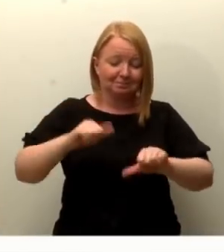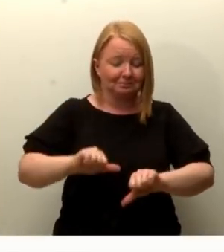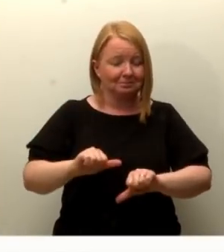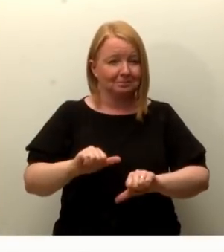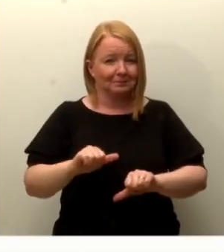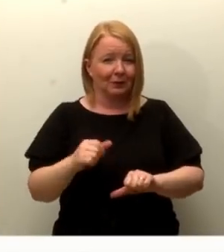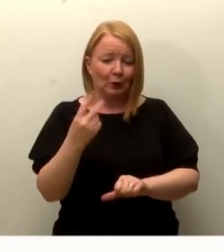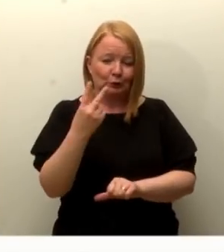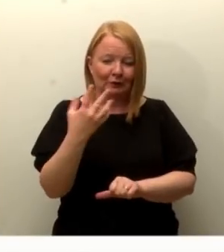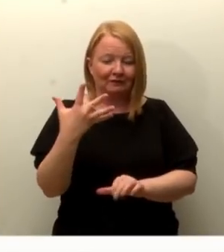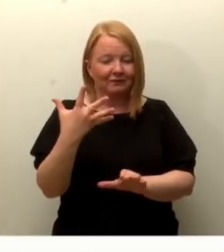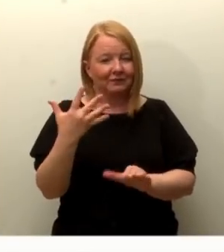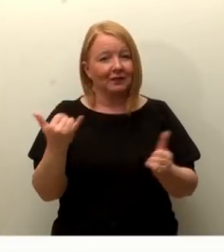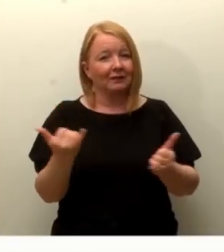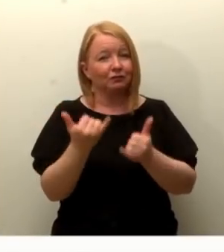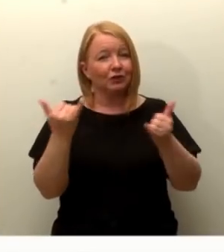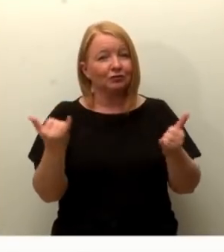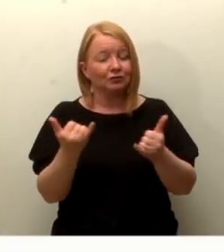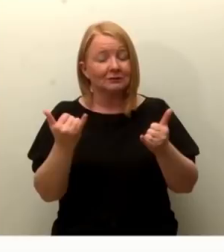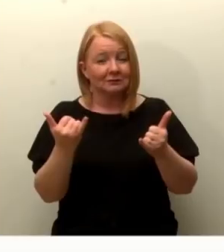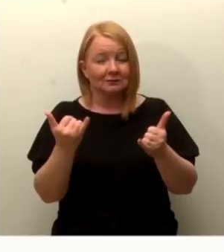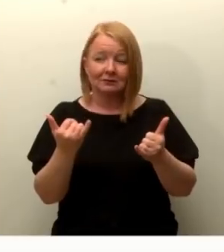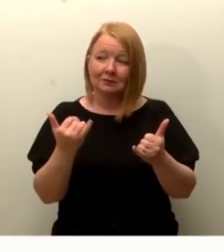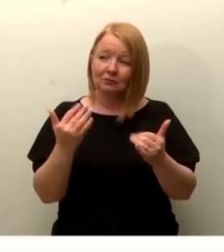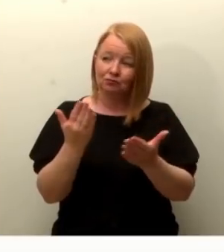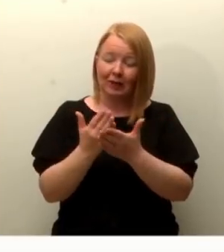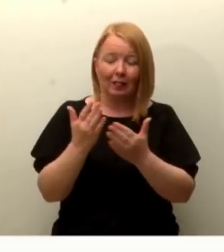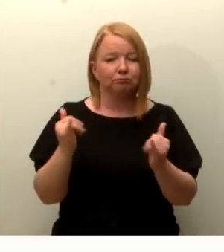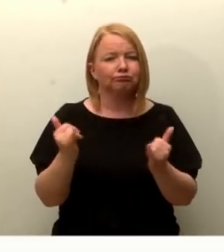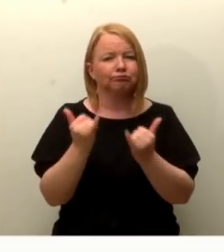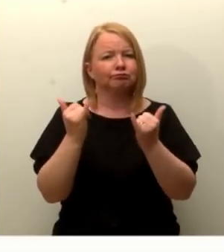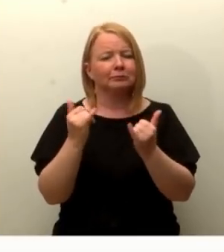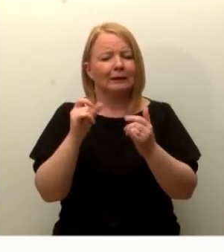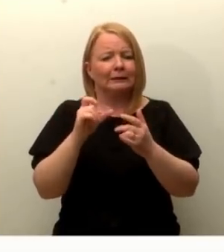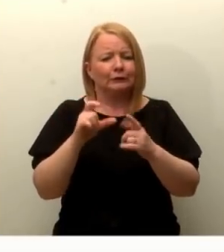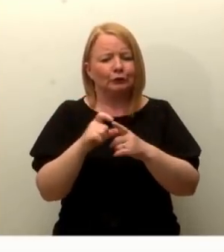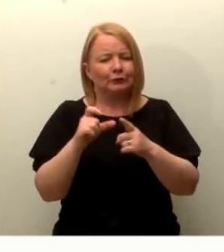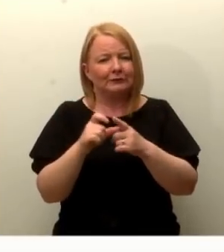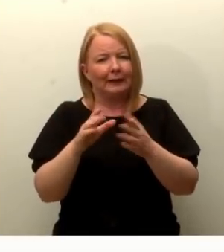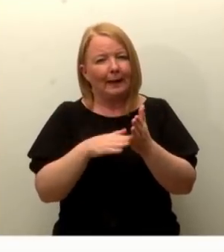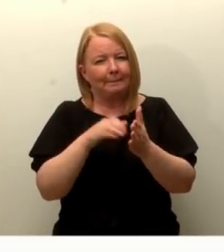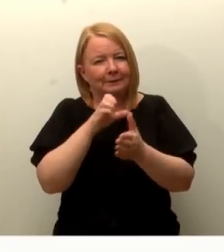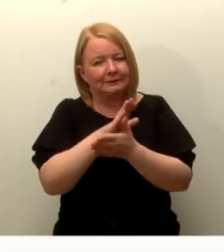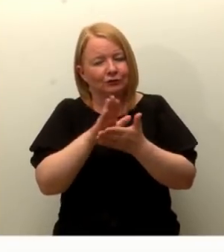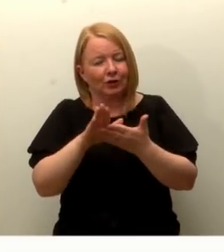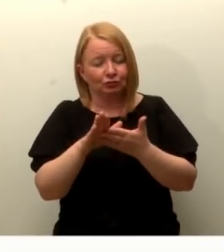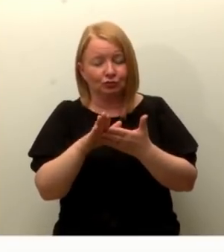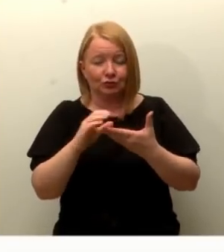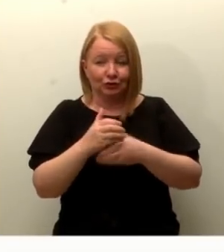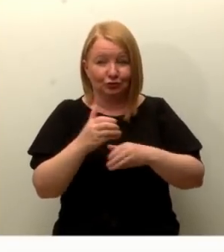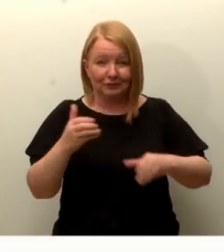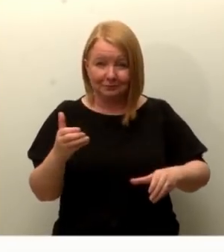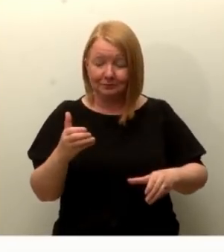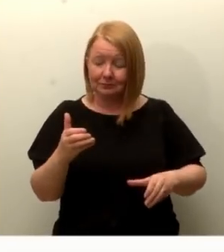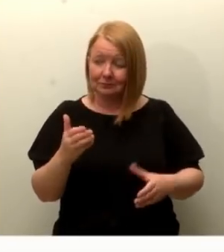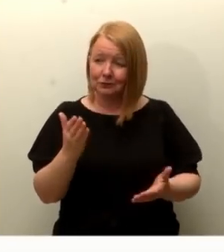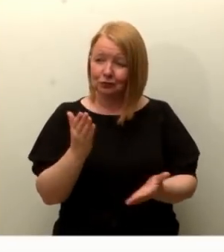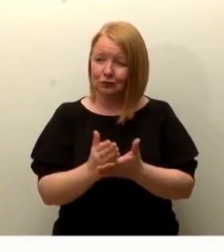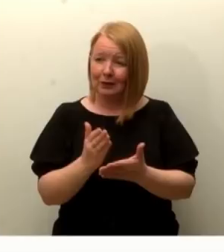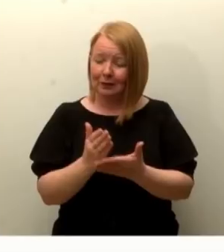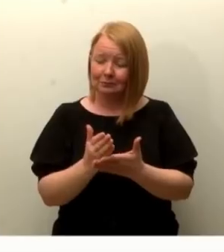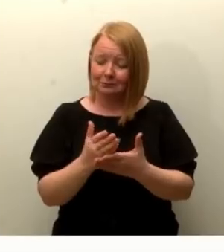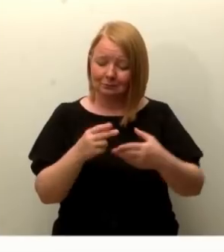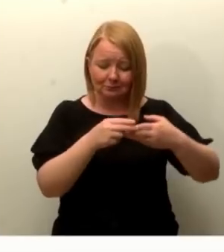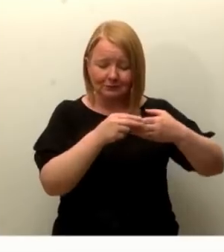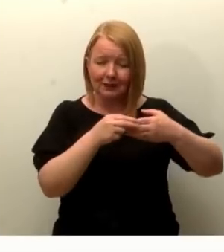25th anniversary celebrations of the highly acclaimed Dundee MCH degree that I had the privilege to